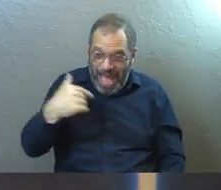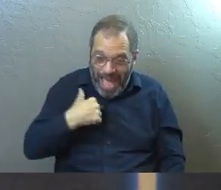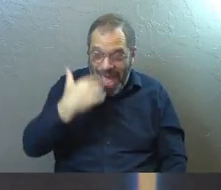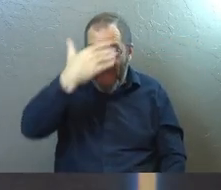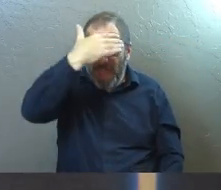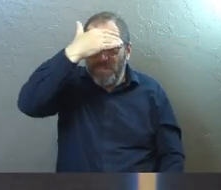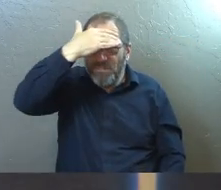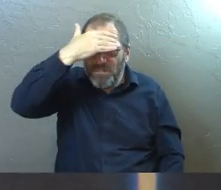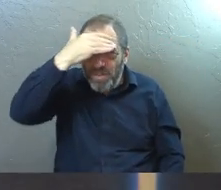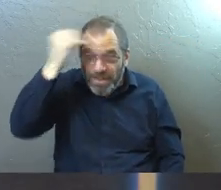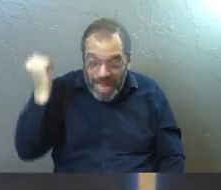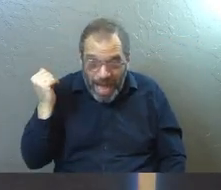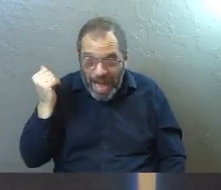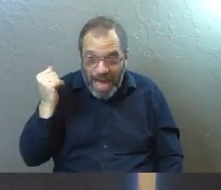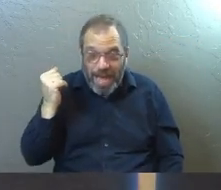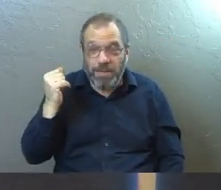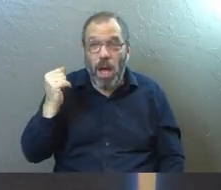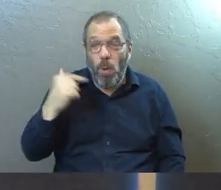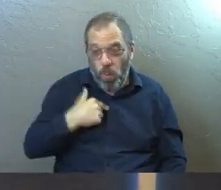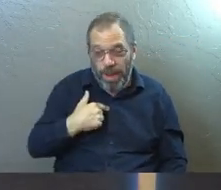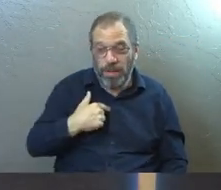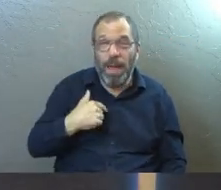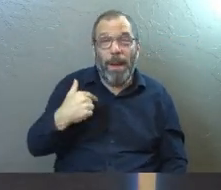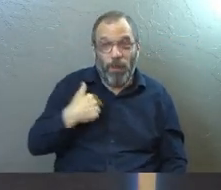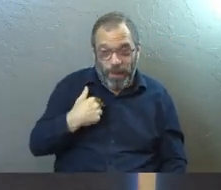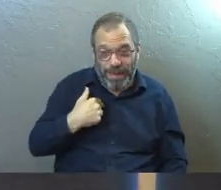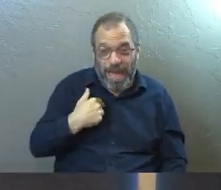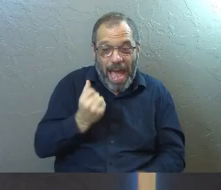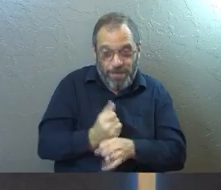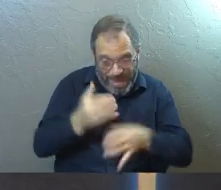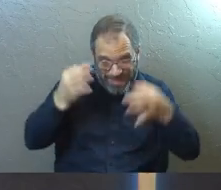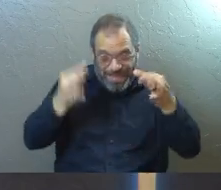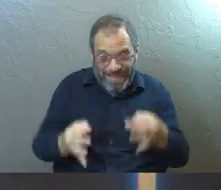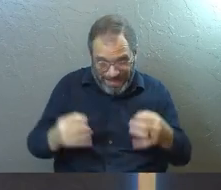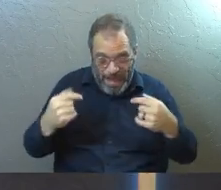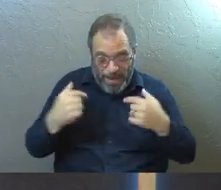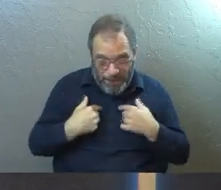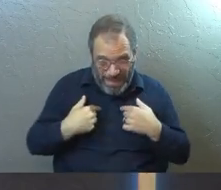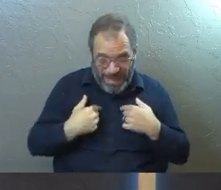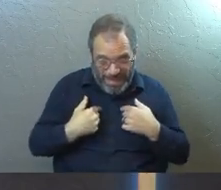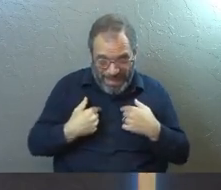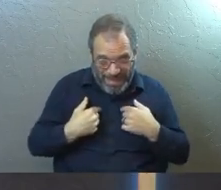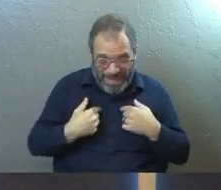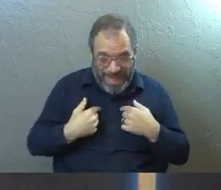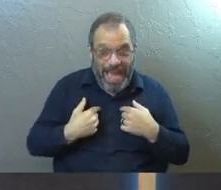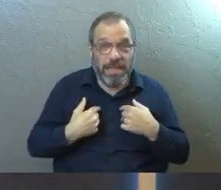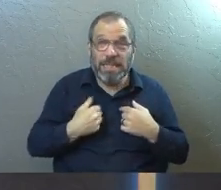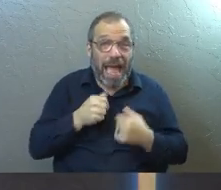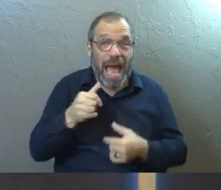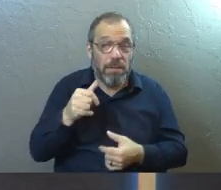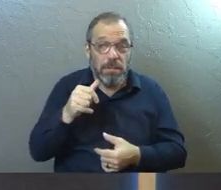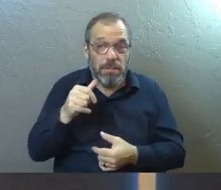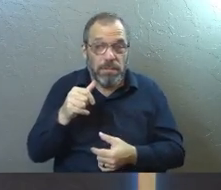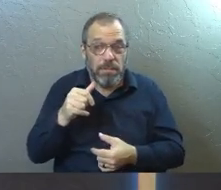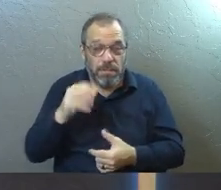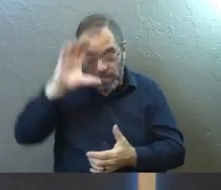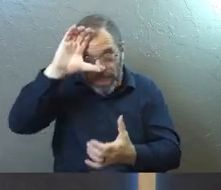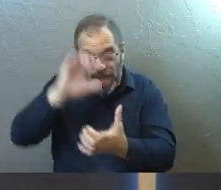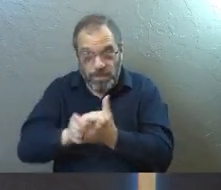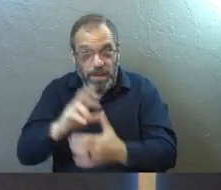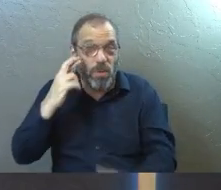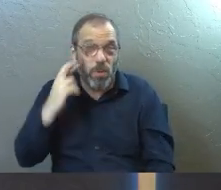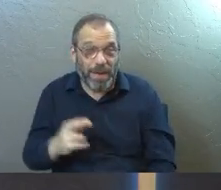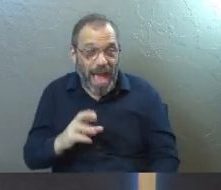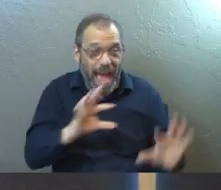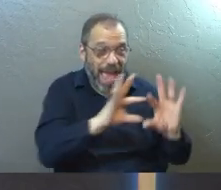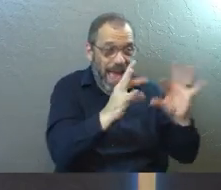I've forgotten that when Ricky makes, third person, when Ricky makes a decision, it is no longer just Ricky who is impacted. I